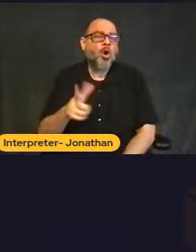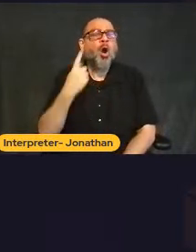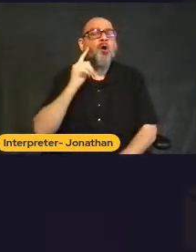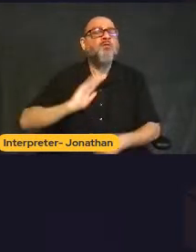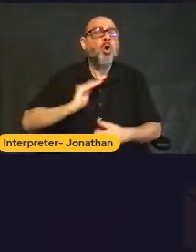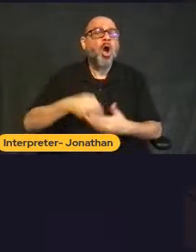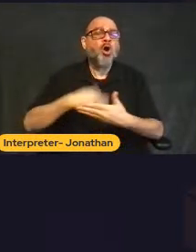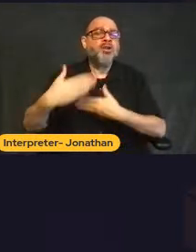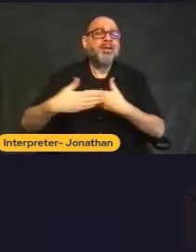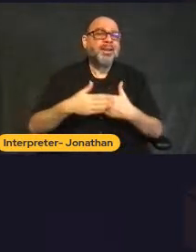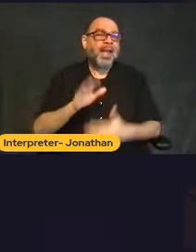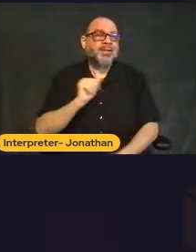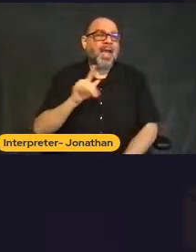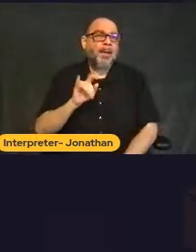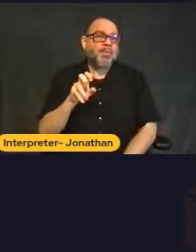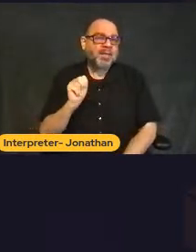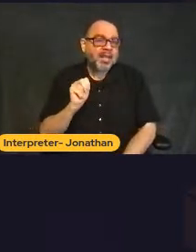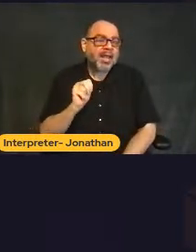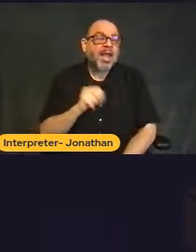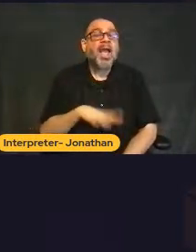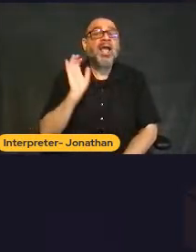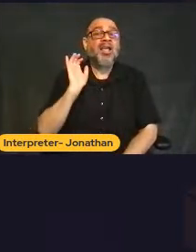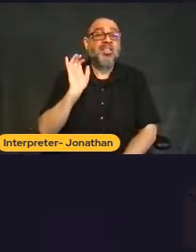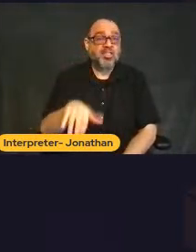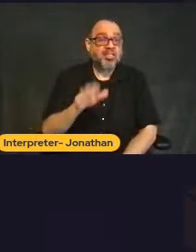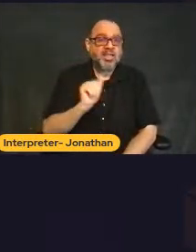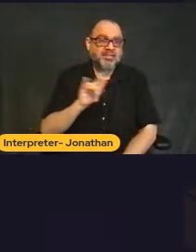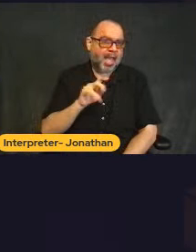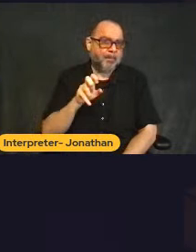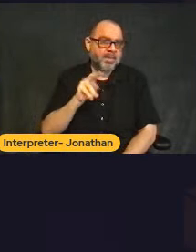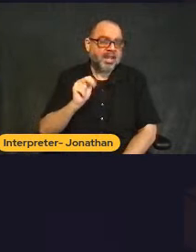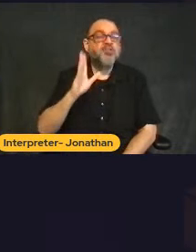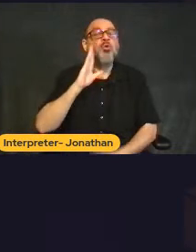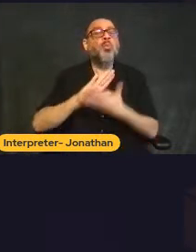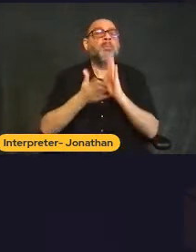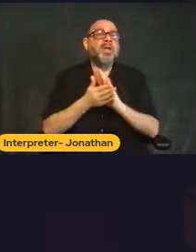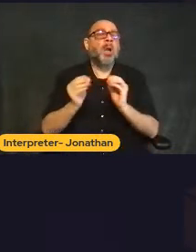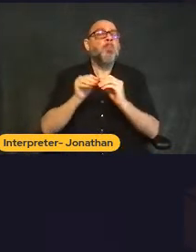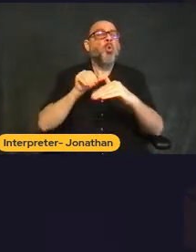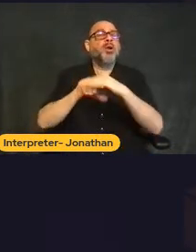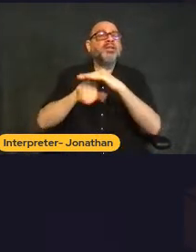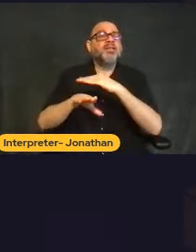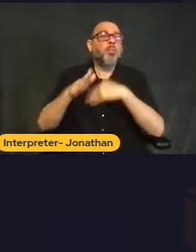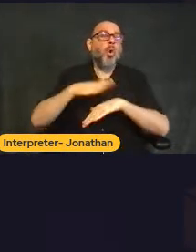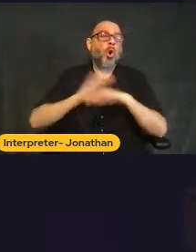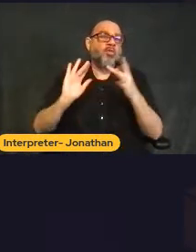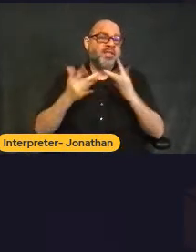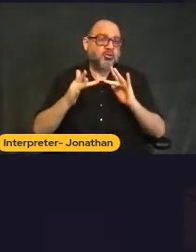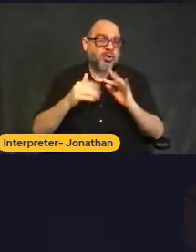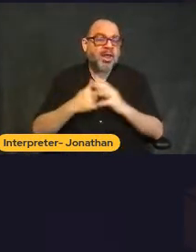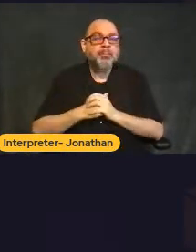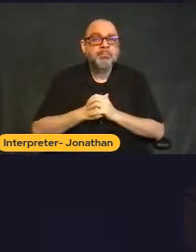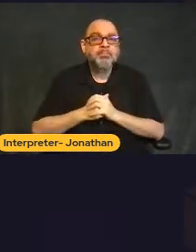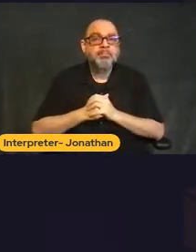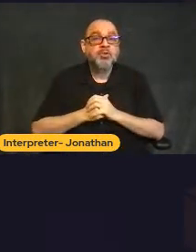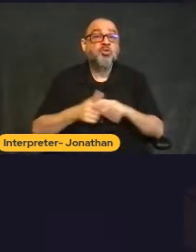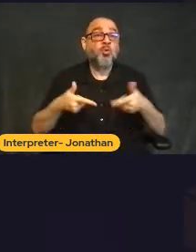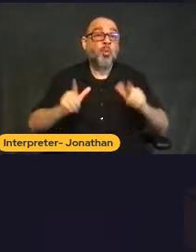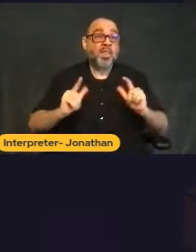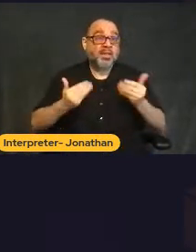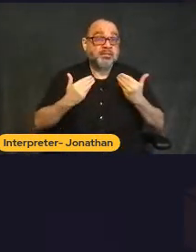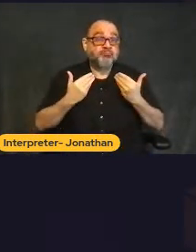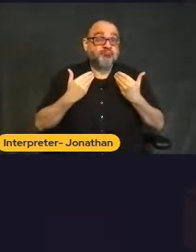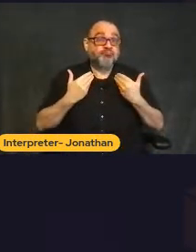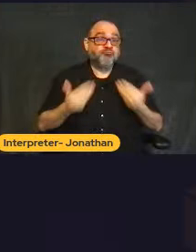application, which will make our application accessible on the internet. So let's jump in and